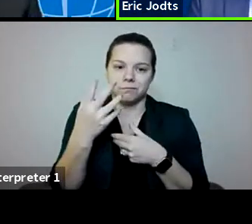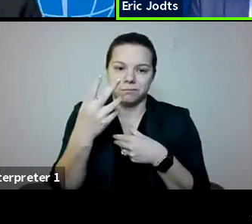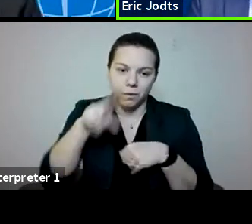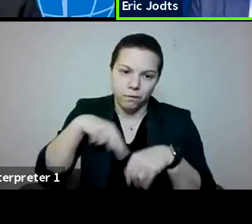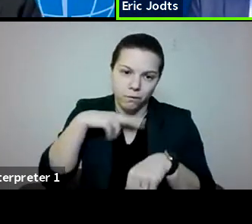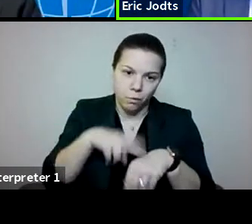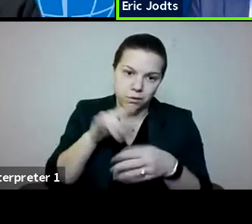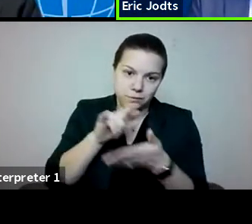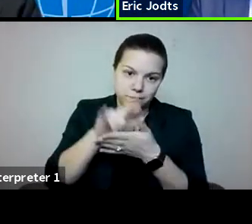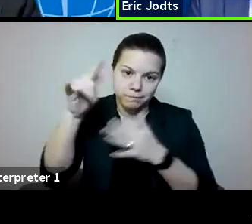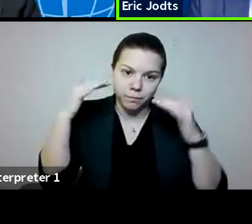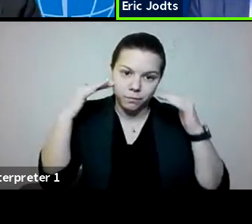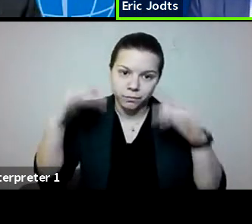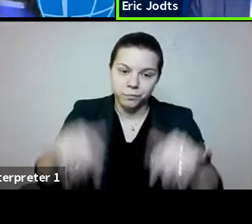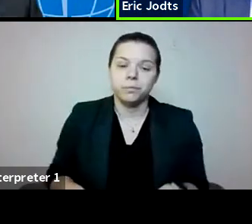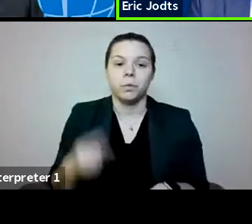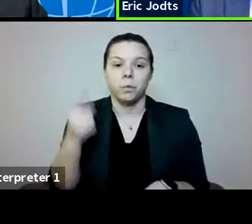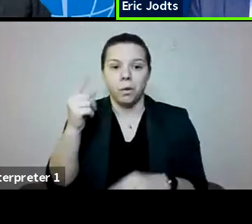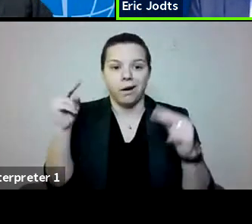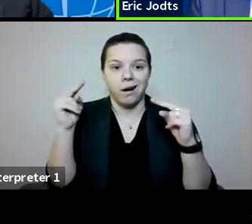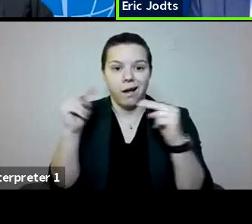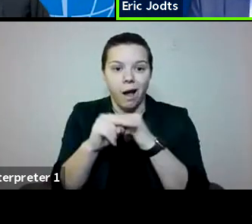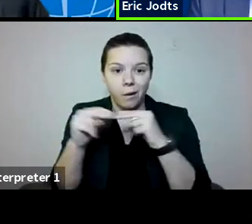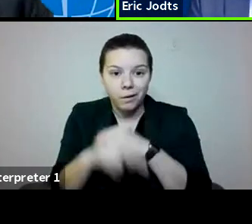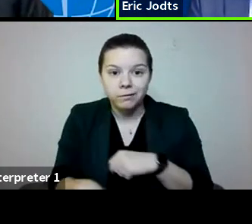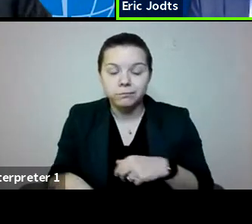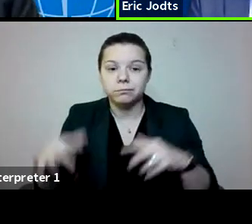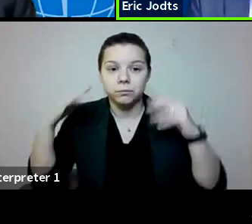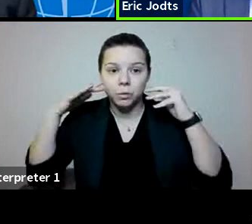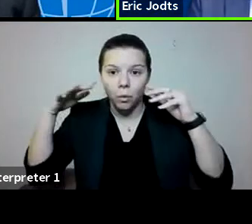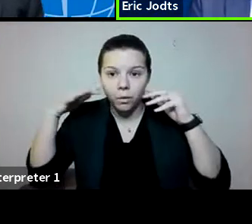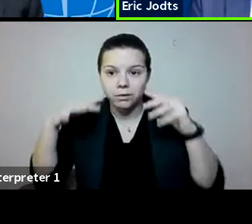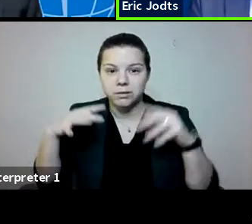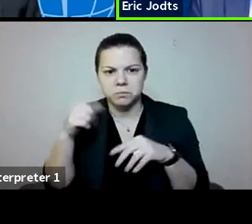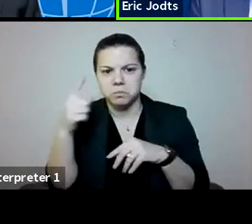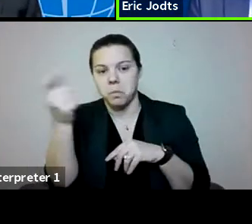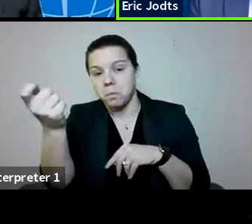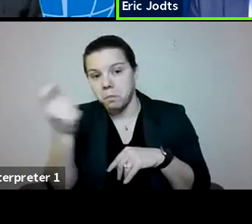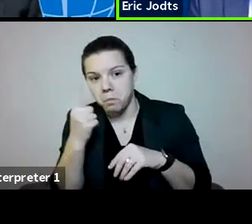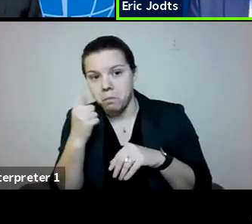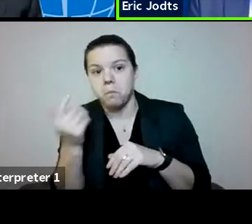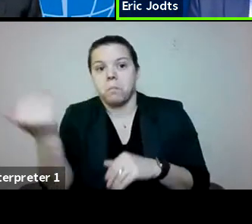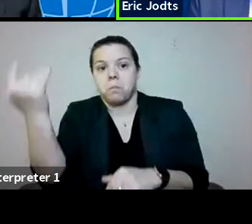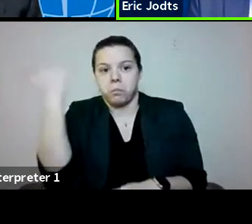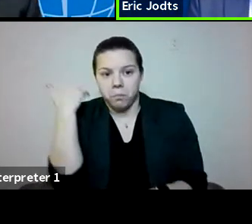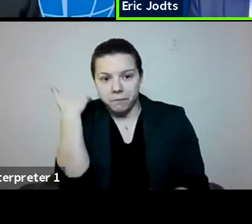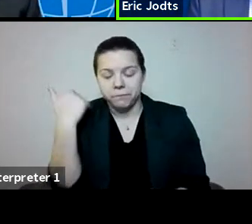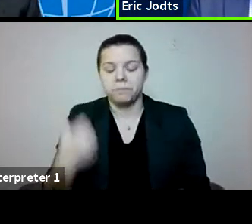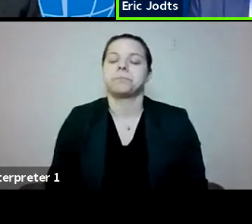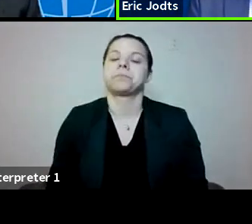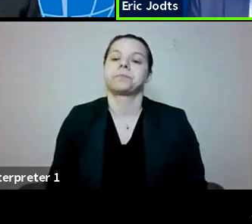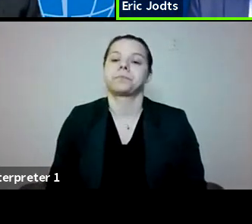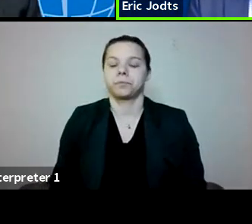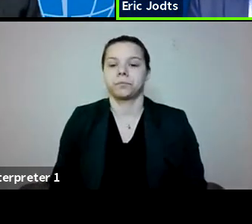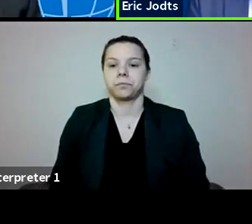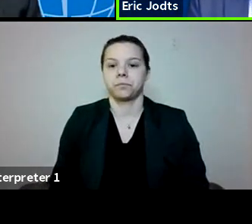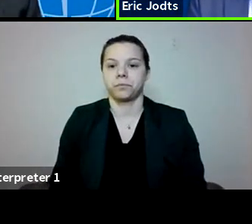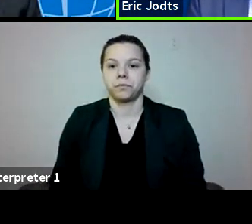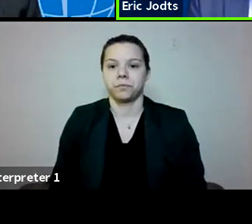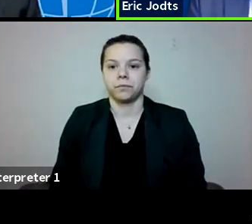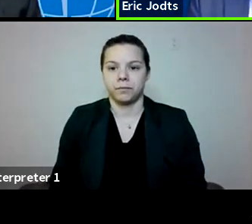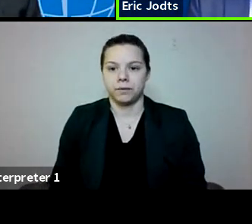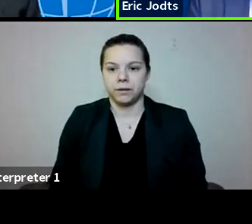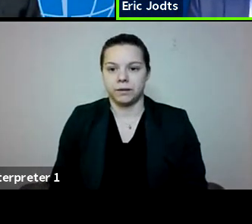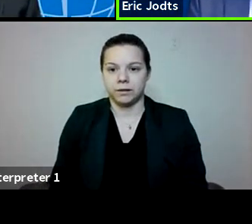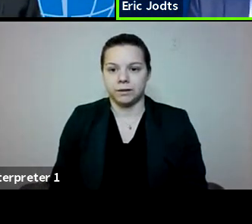noise. Another was highway noise, which was the subject of an earlier question. And we did, we